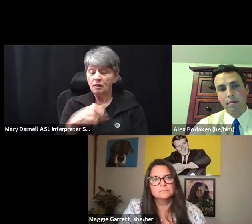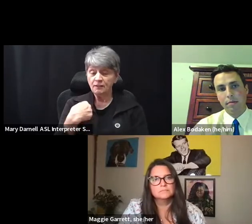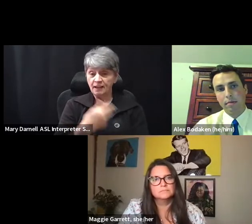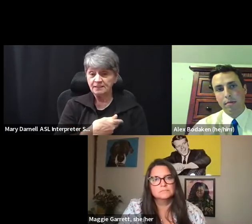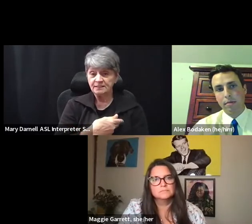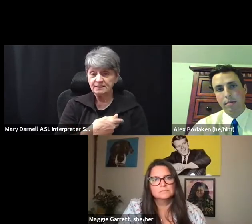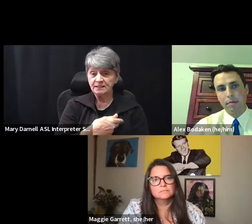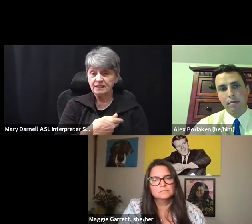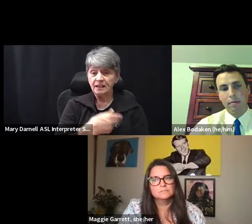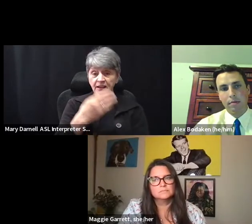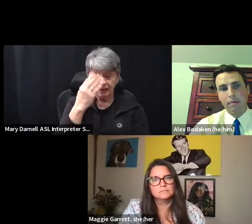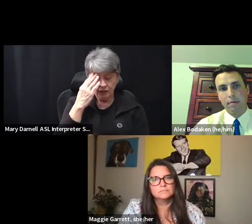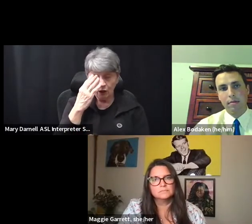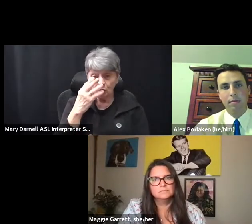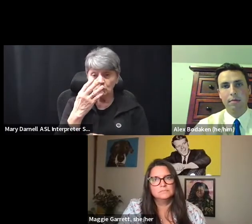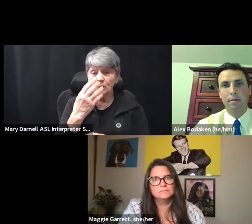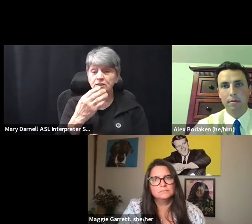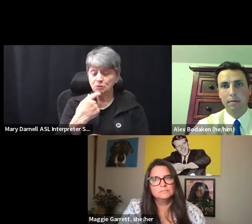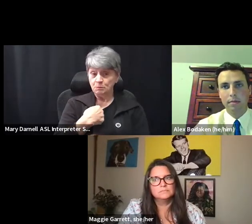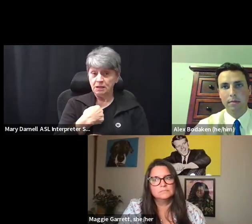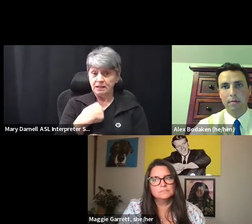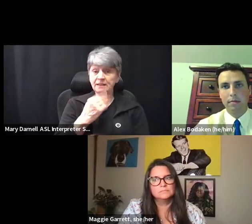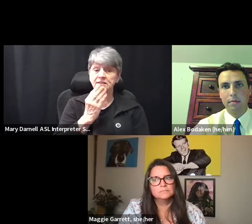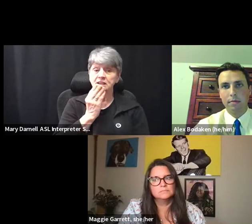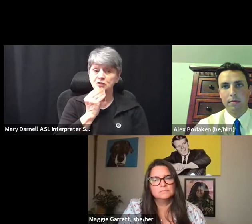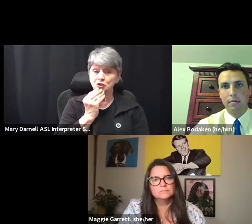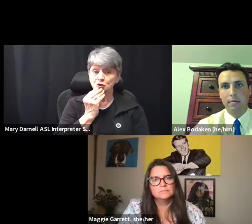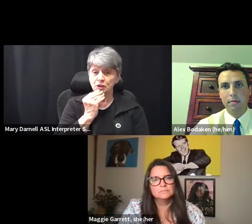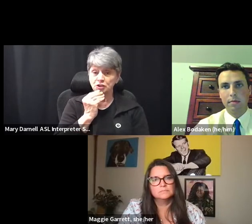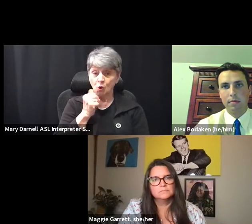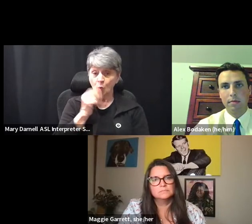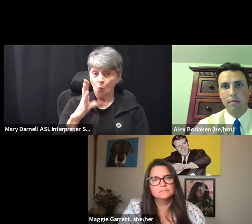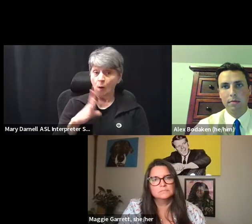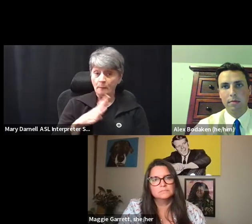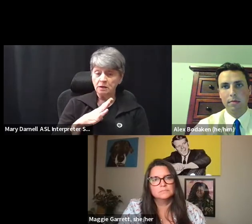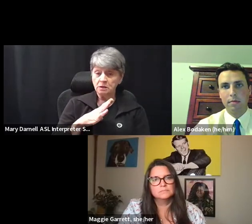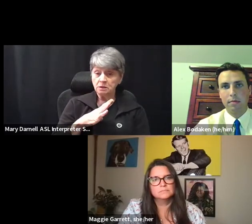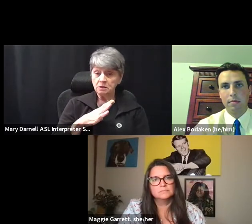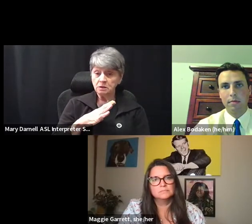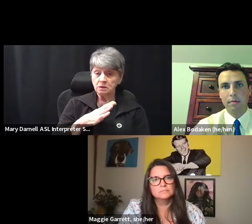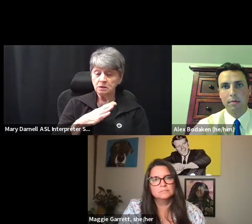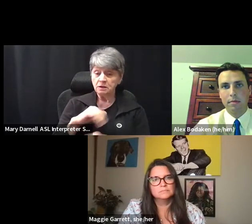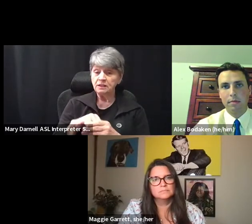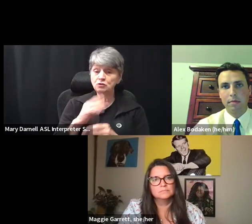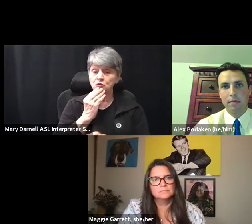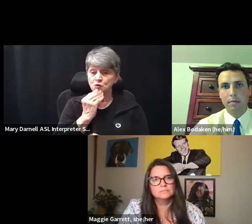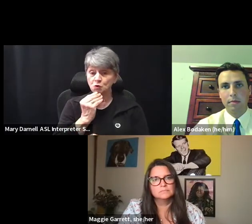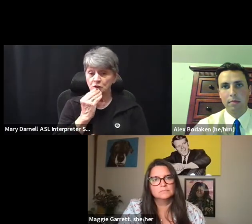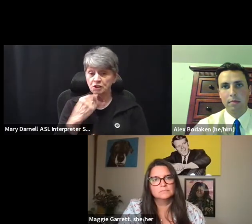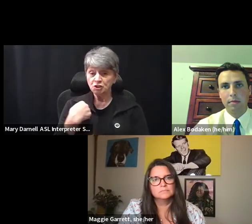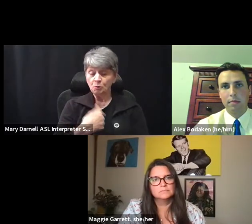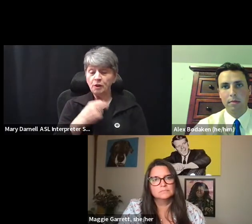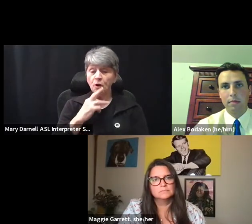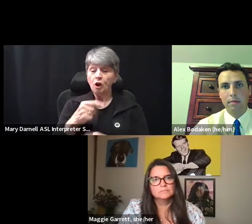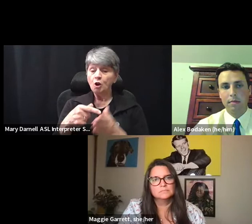to me as a Jewish woman, right? Because in Judaism, we are required actually to